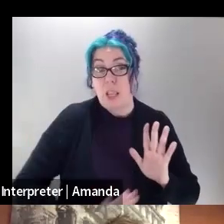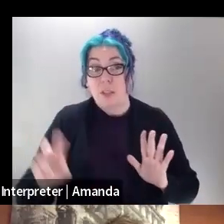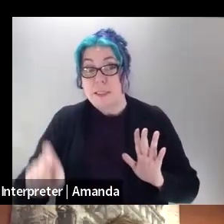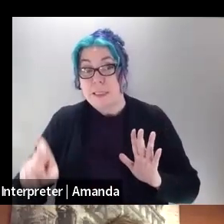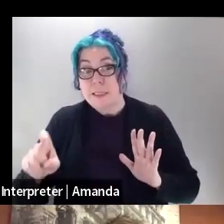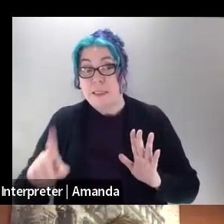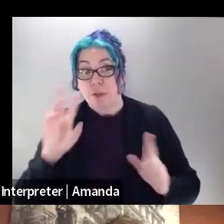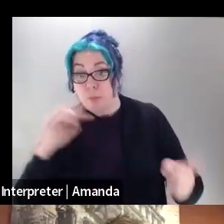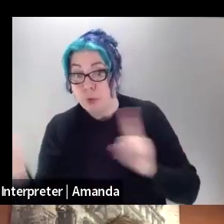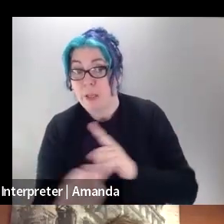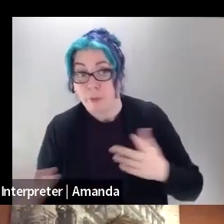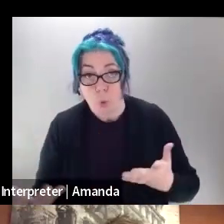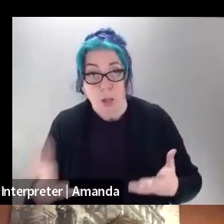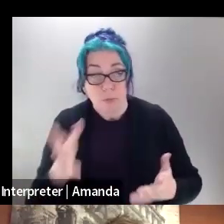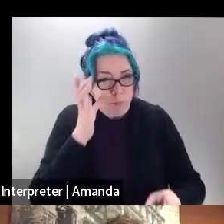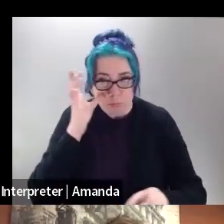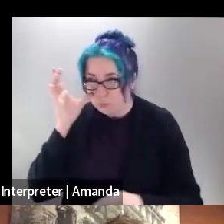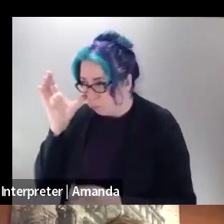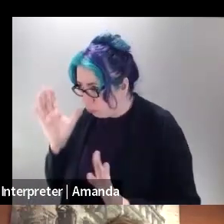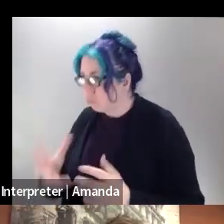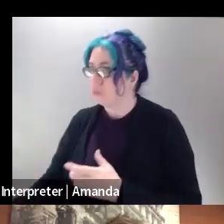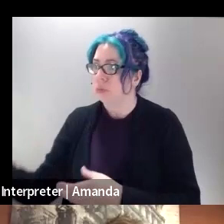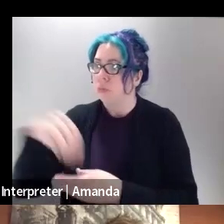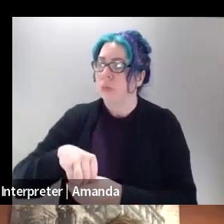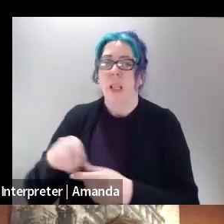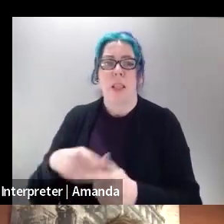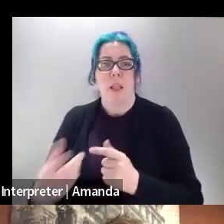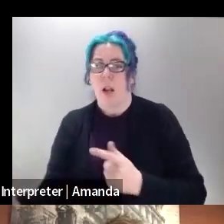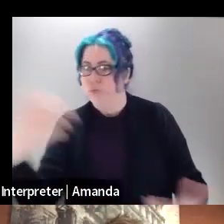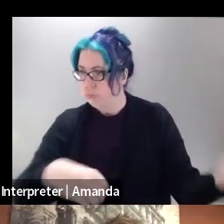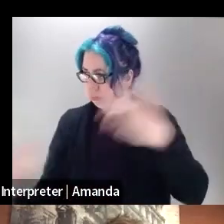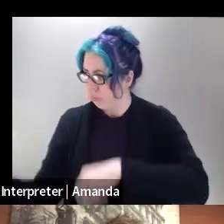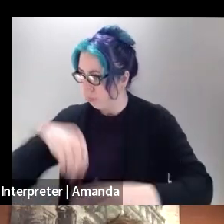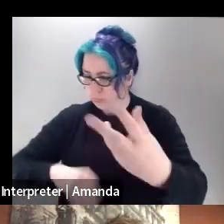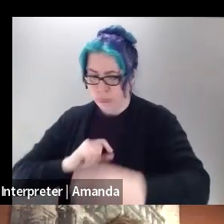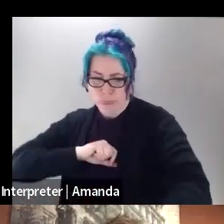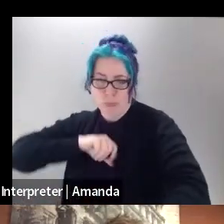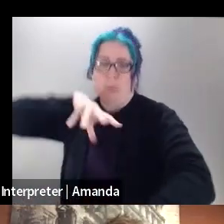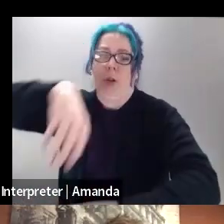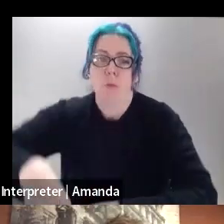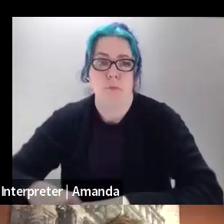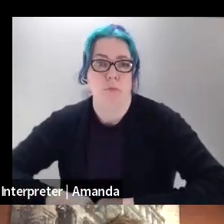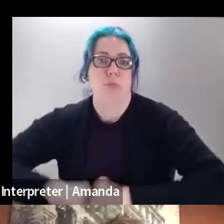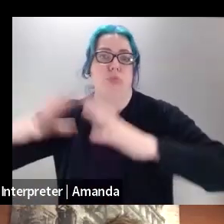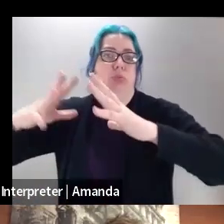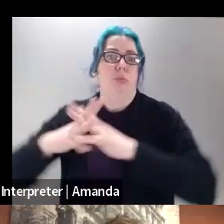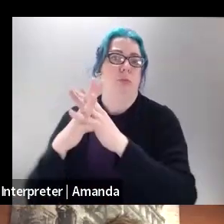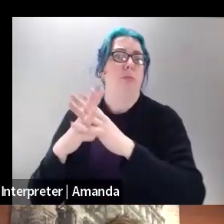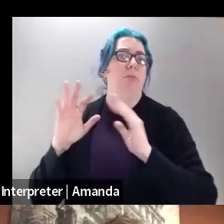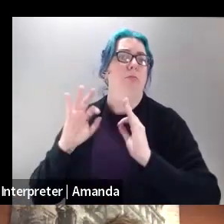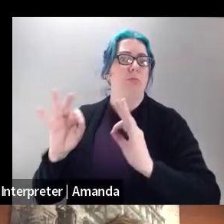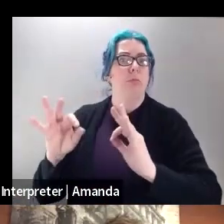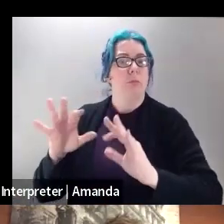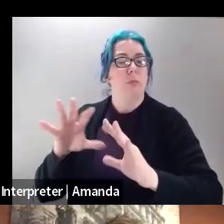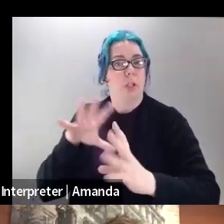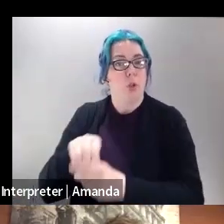good combo of spoken and unspoken, a good combo of vibes and like named stuff,